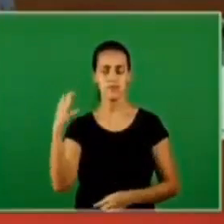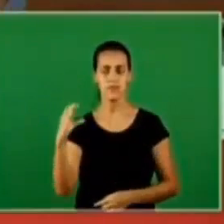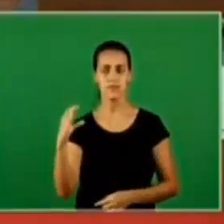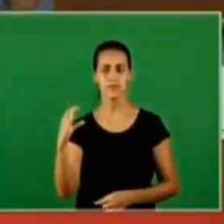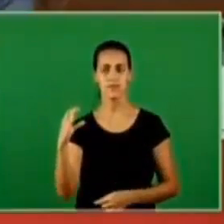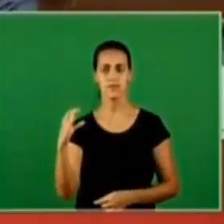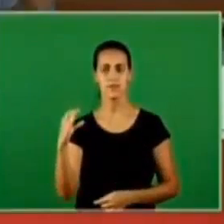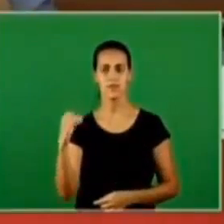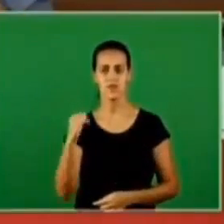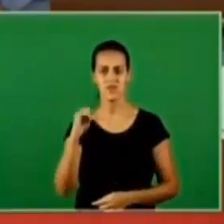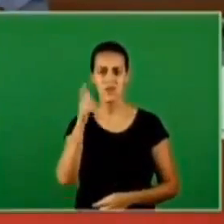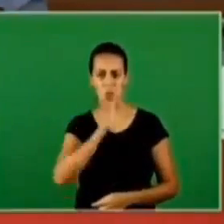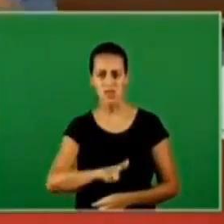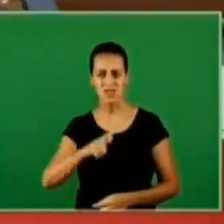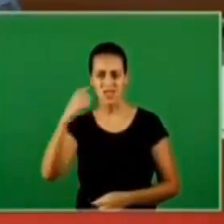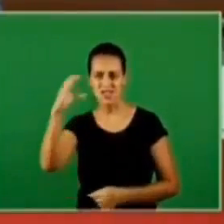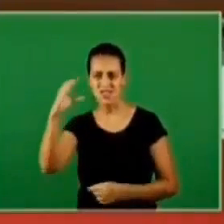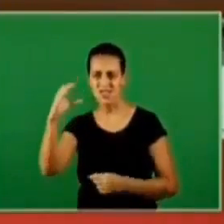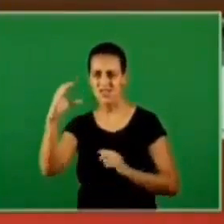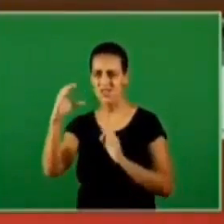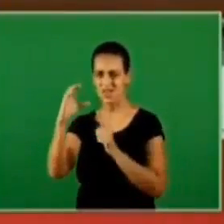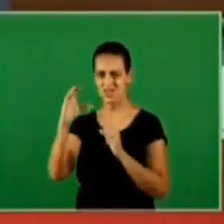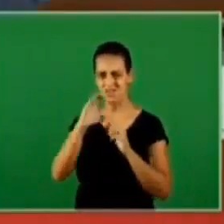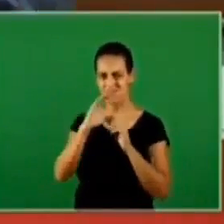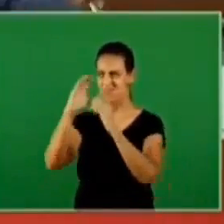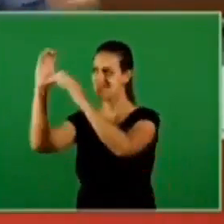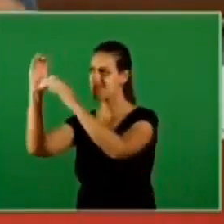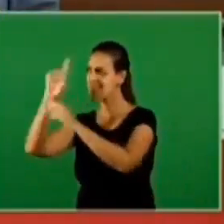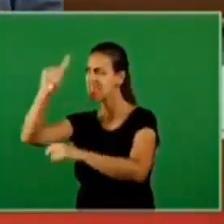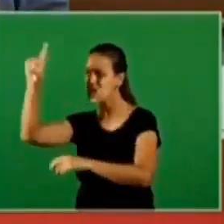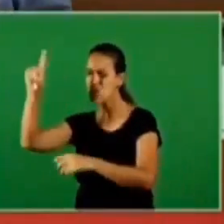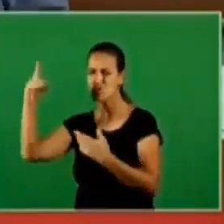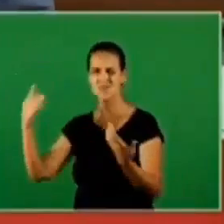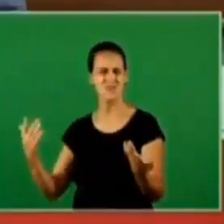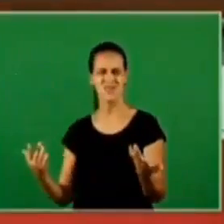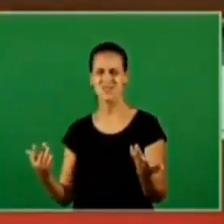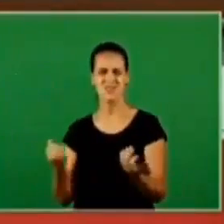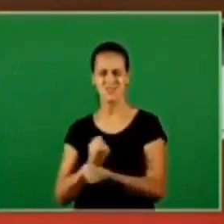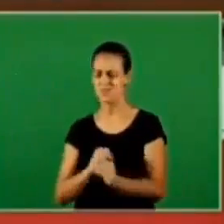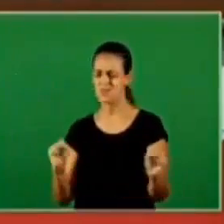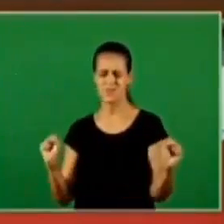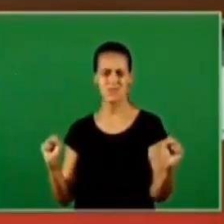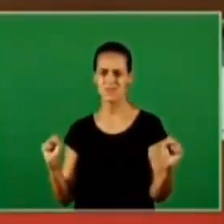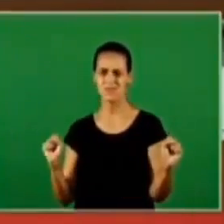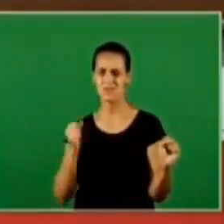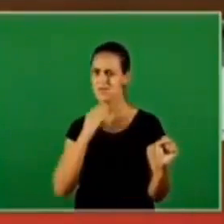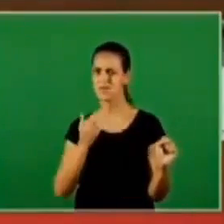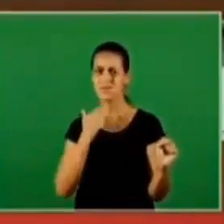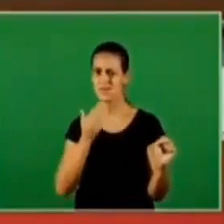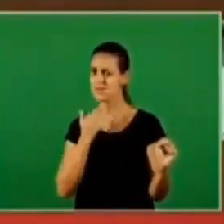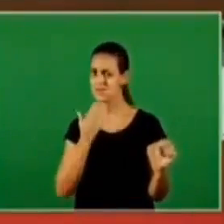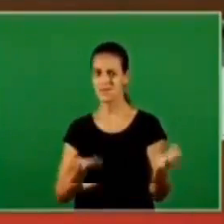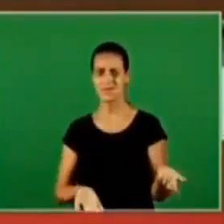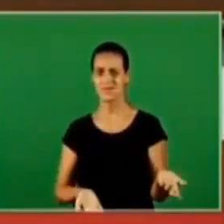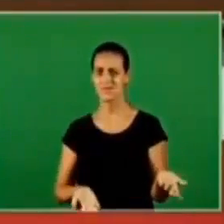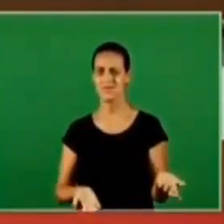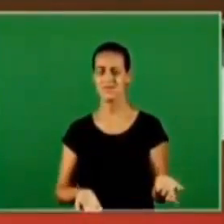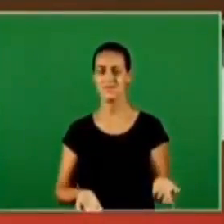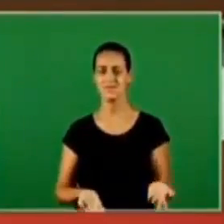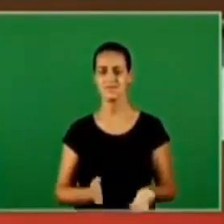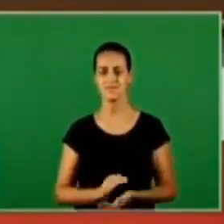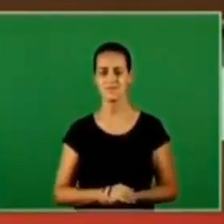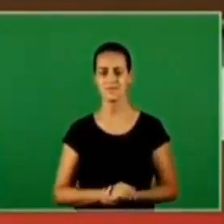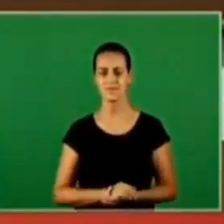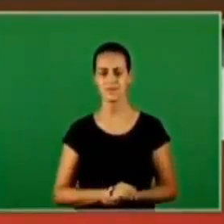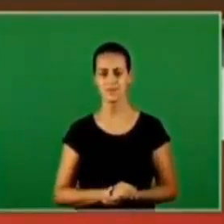So through science, you can never come to God. You can understand that God exists. So